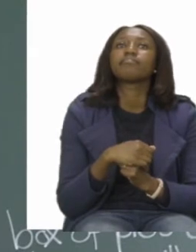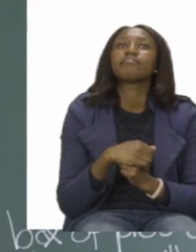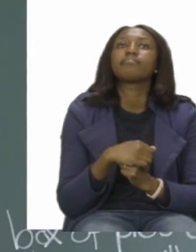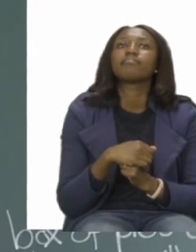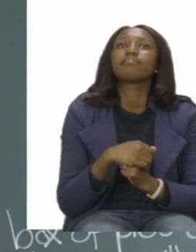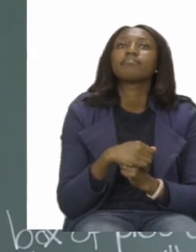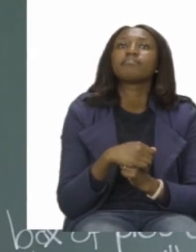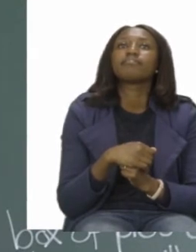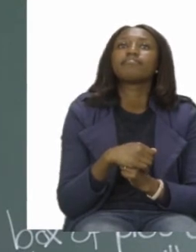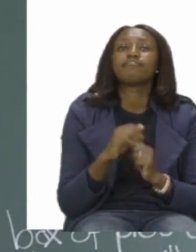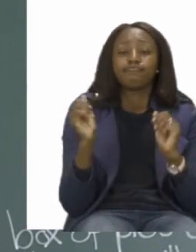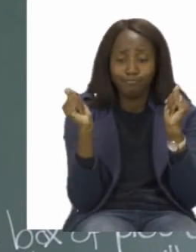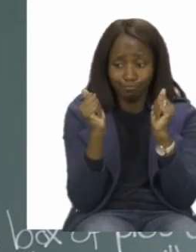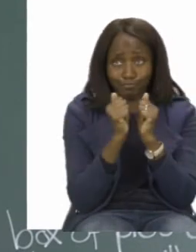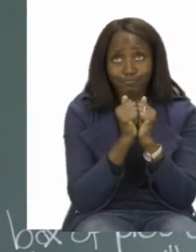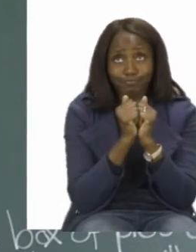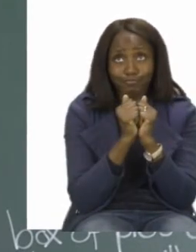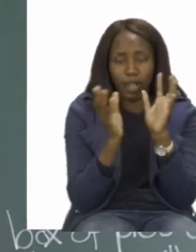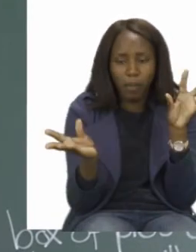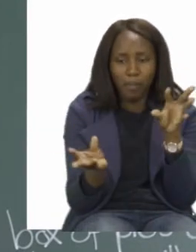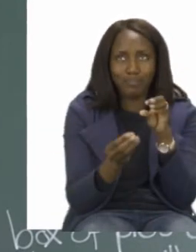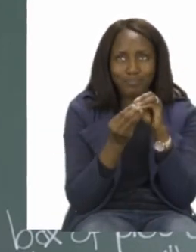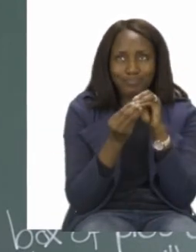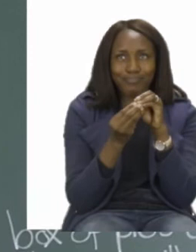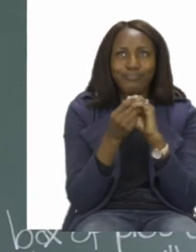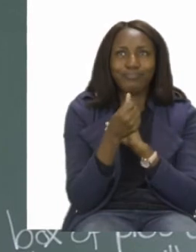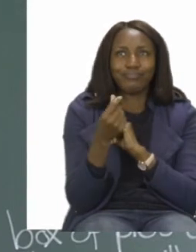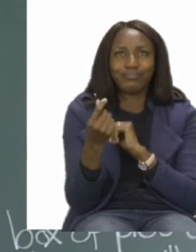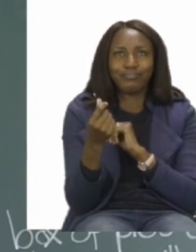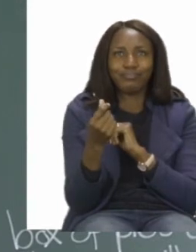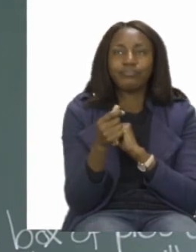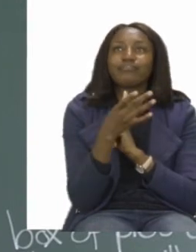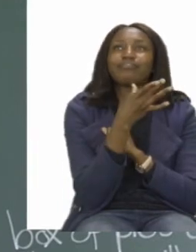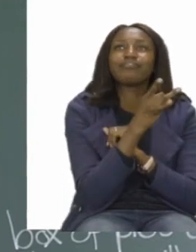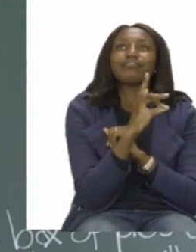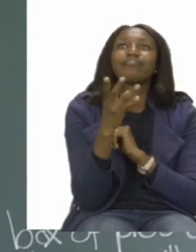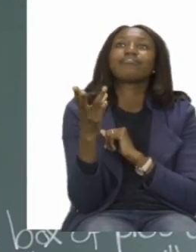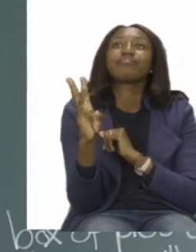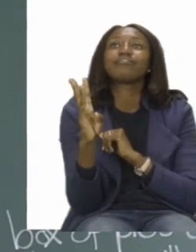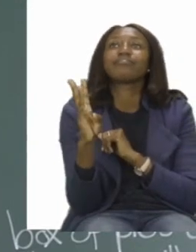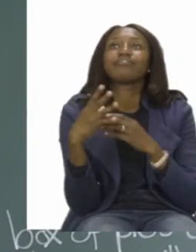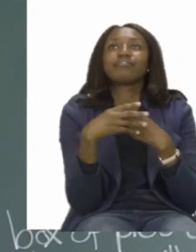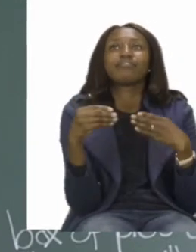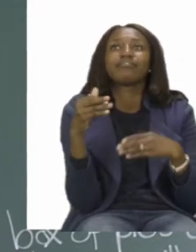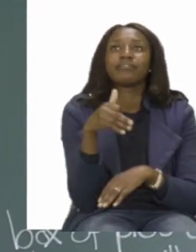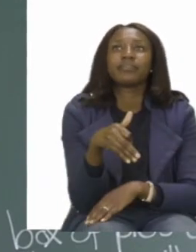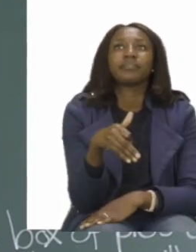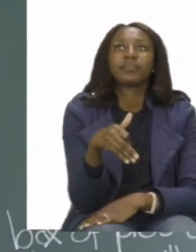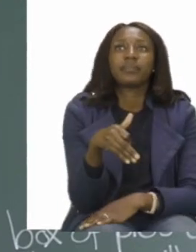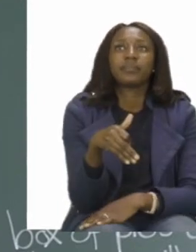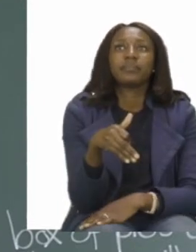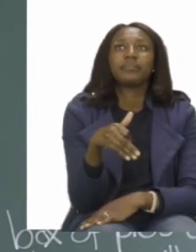So our total for the first block will then be 86 Namibian